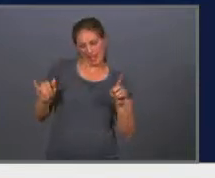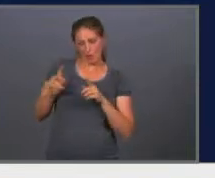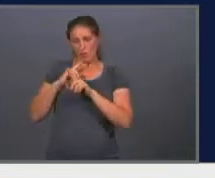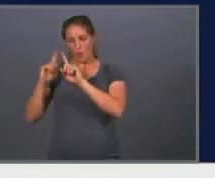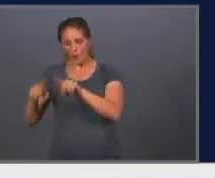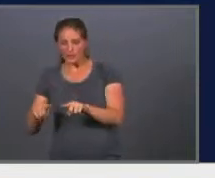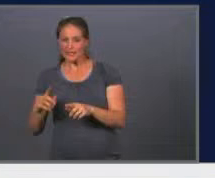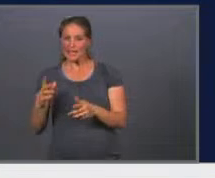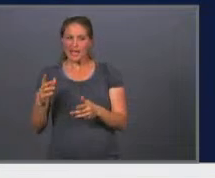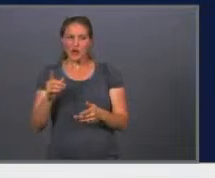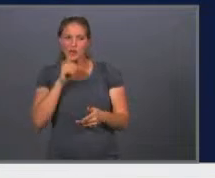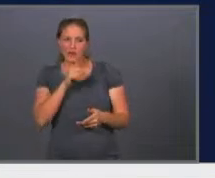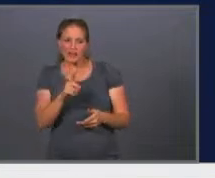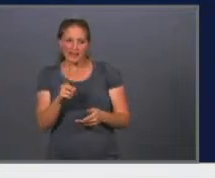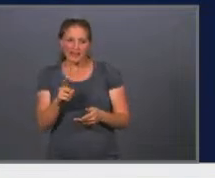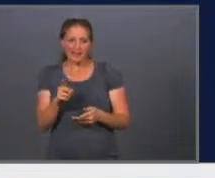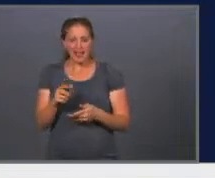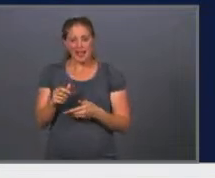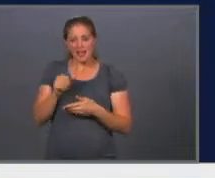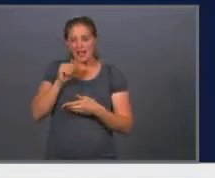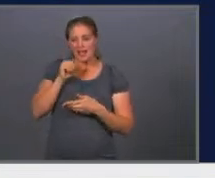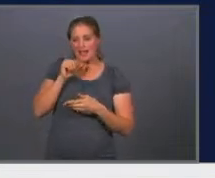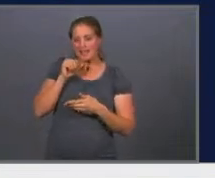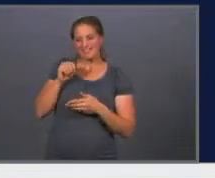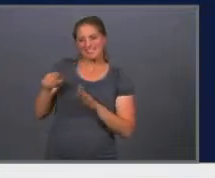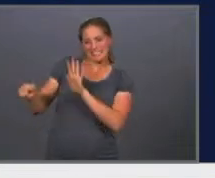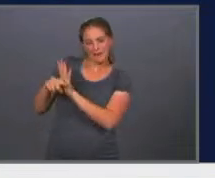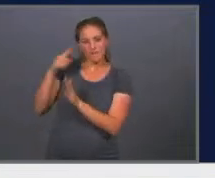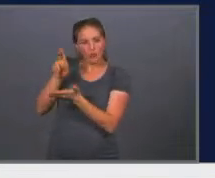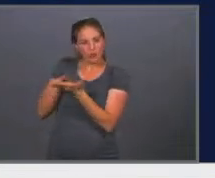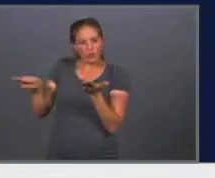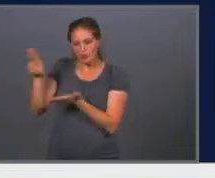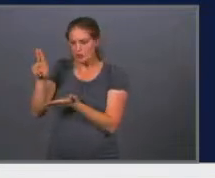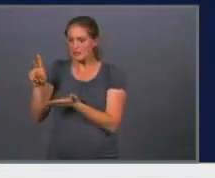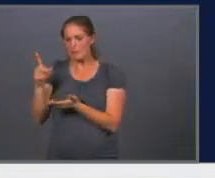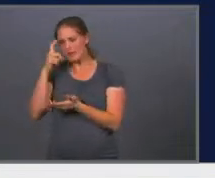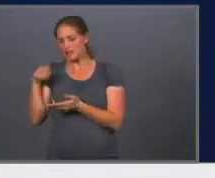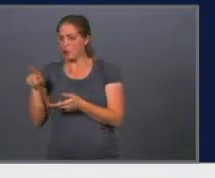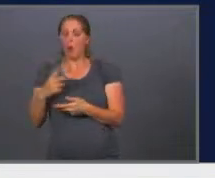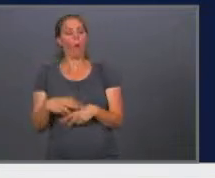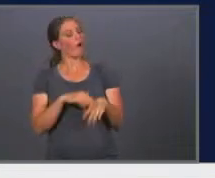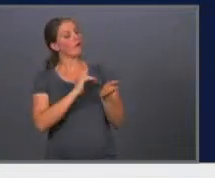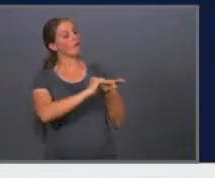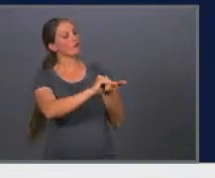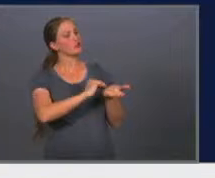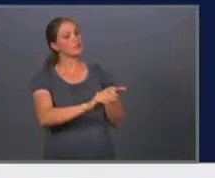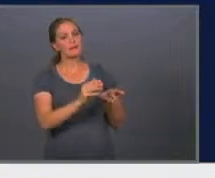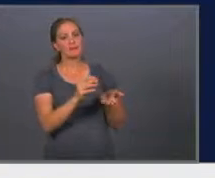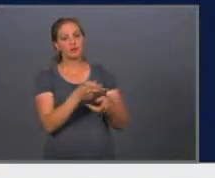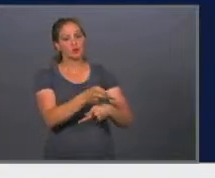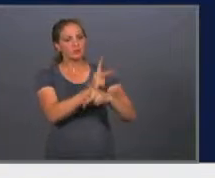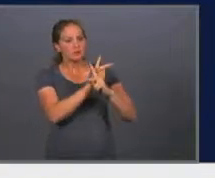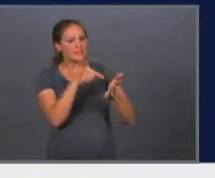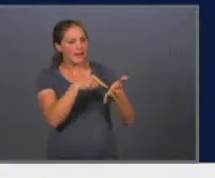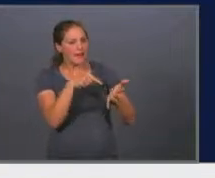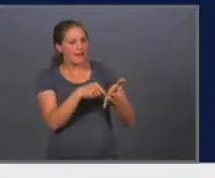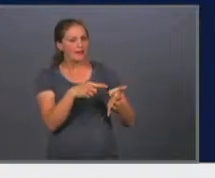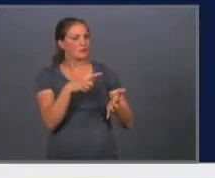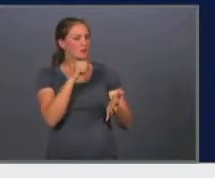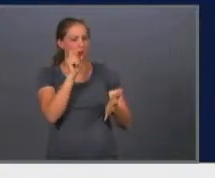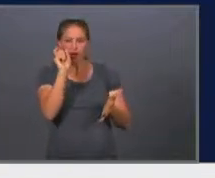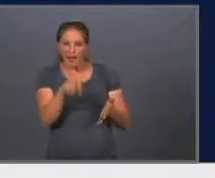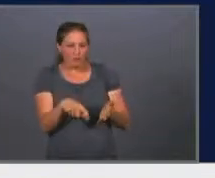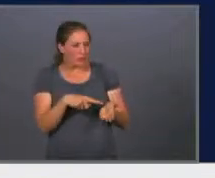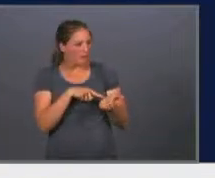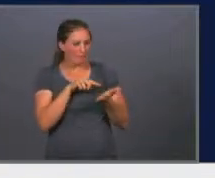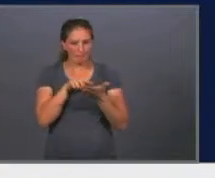would disincentivize universities from even doing that, because they would just forgive a bunch of student debt after 20 years that you weren't required to pay back. And this is going to make it